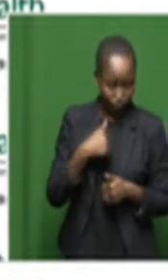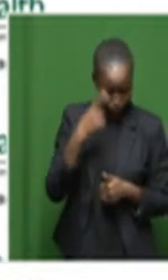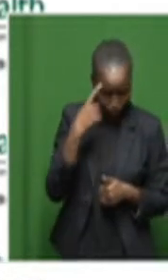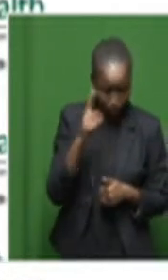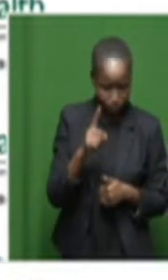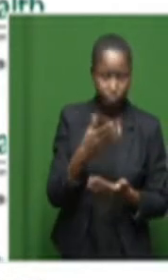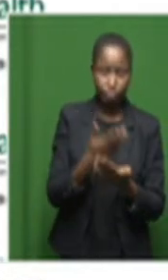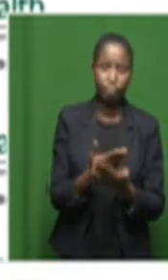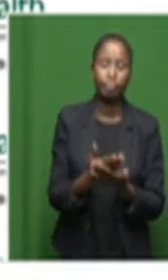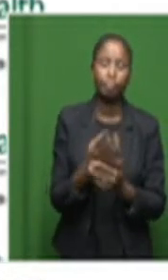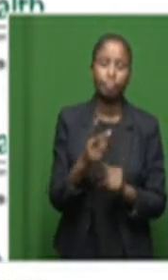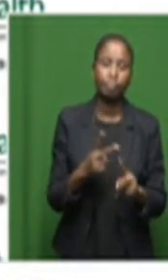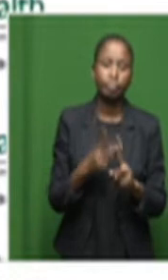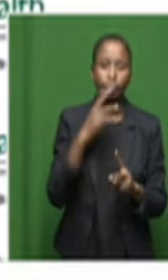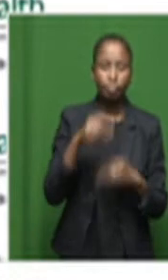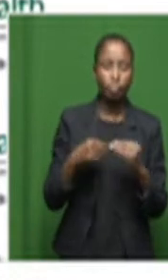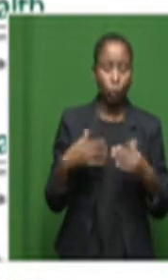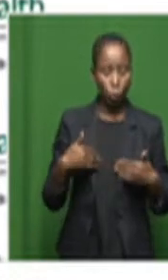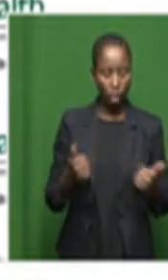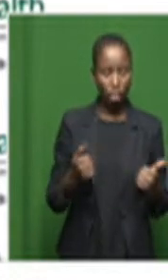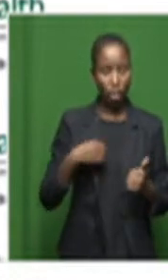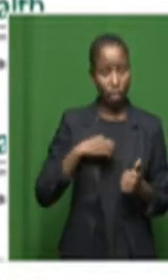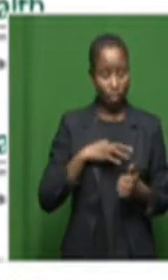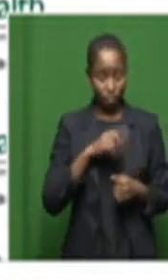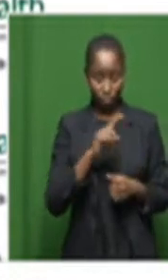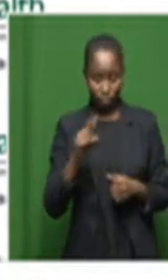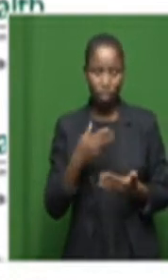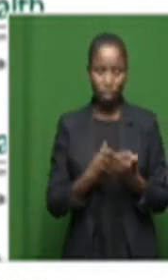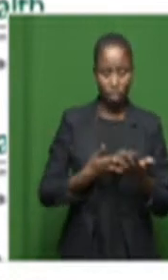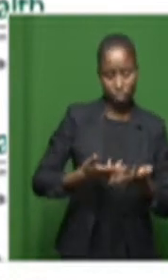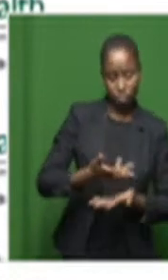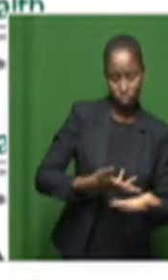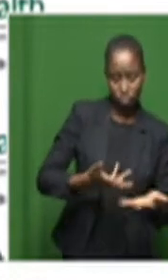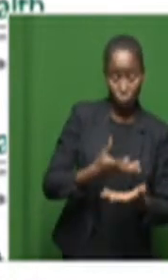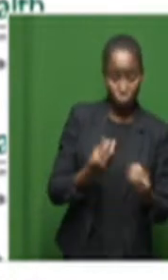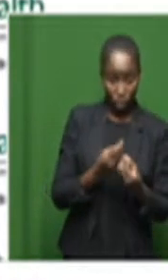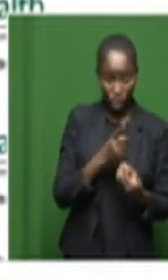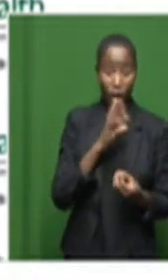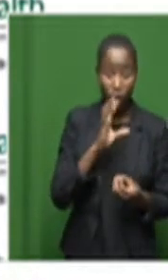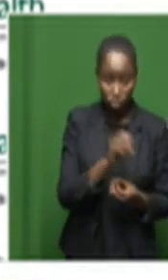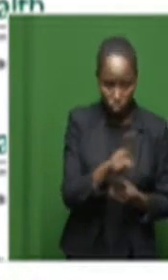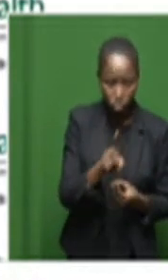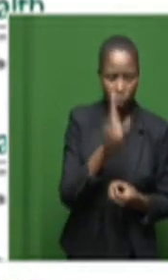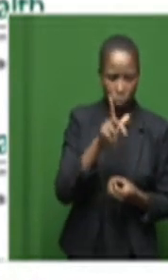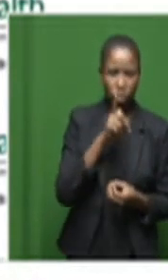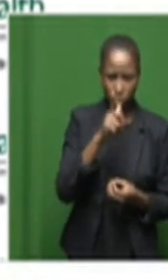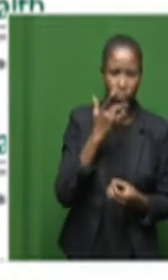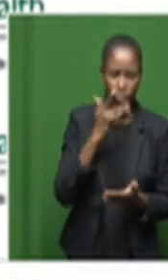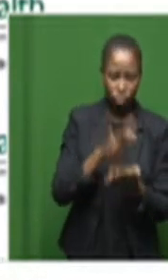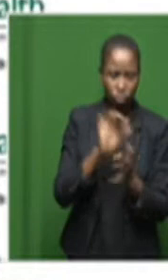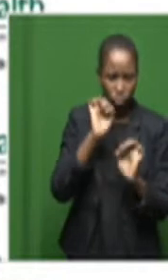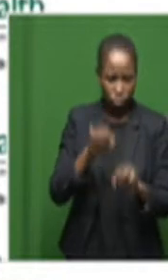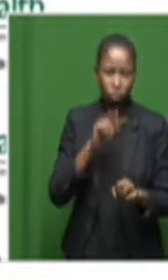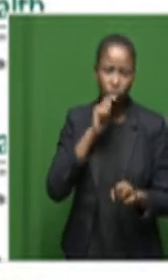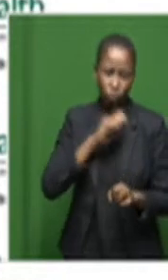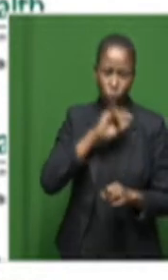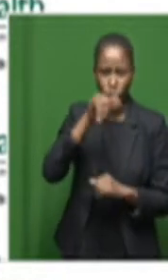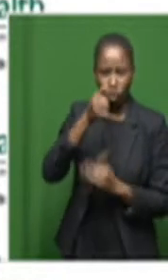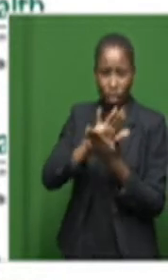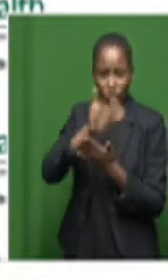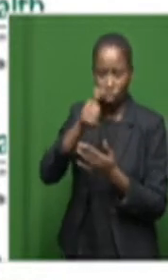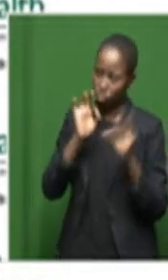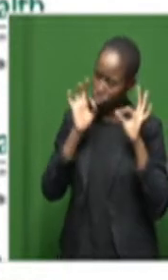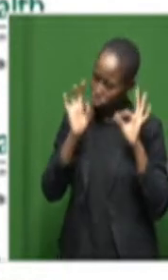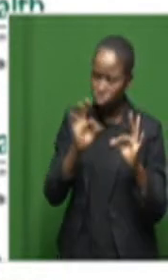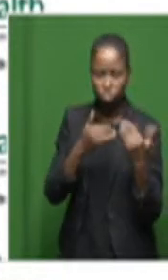to our health workers in the various hospitals. They will tell you that indeed the Sisonke J&J has really protected